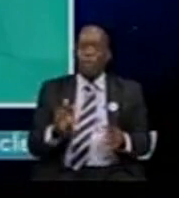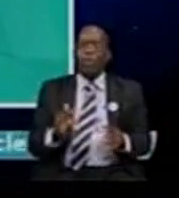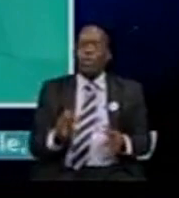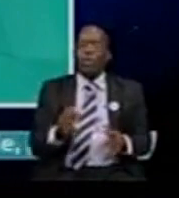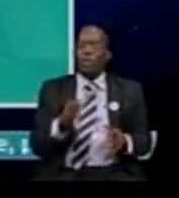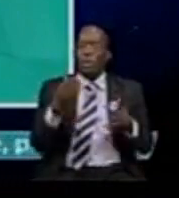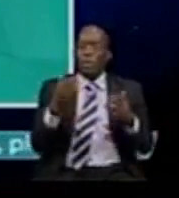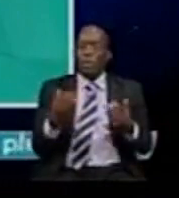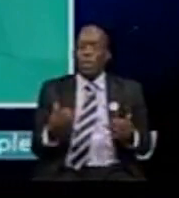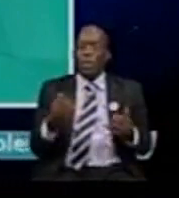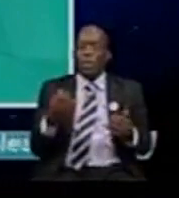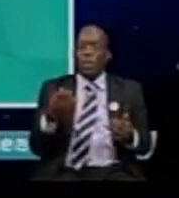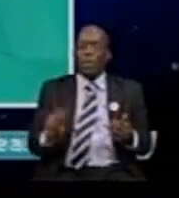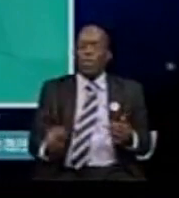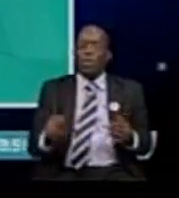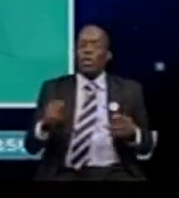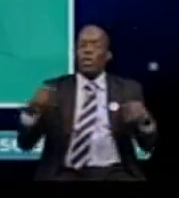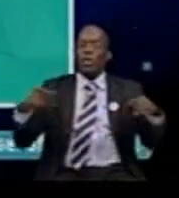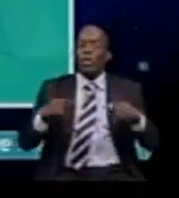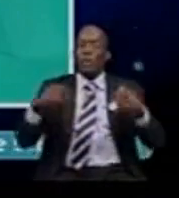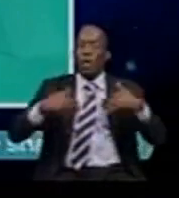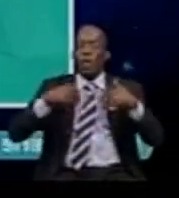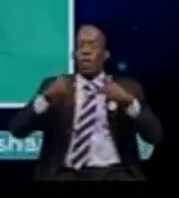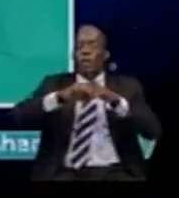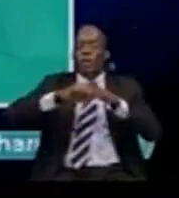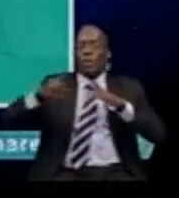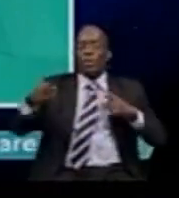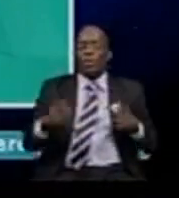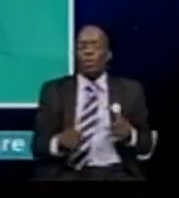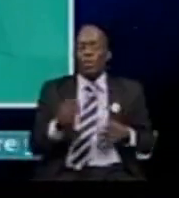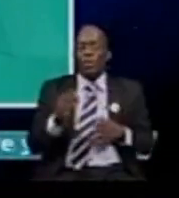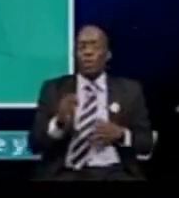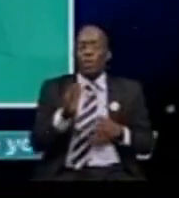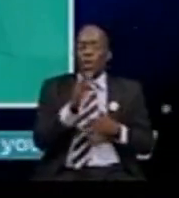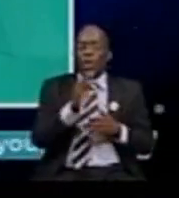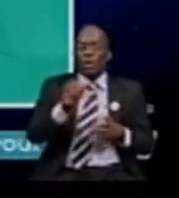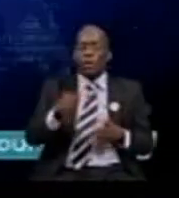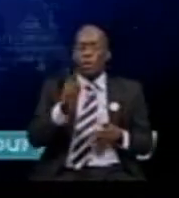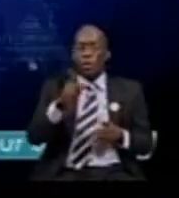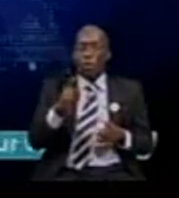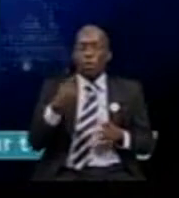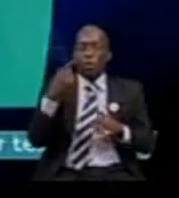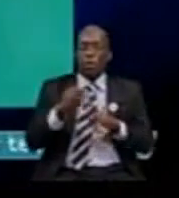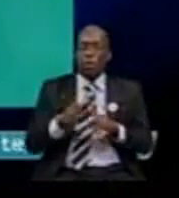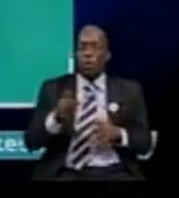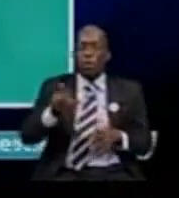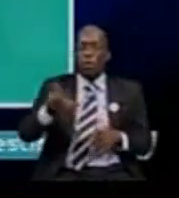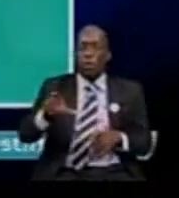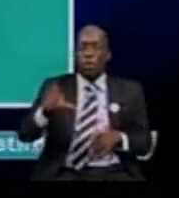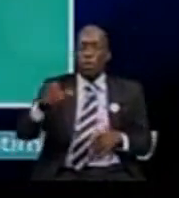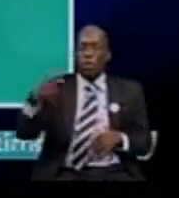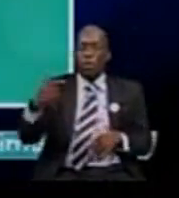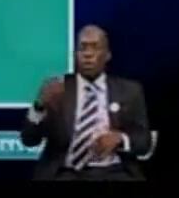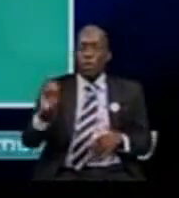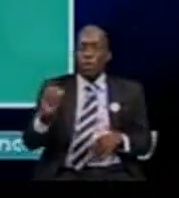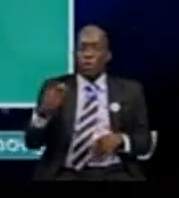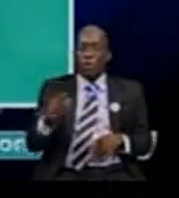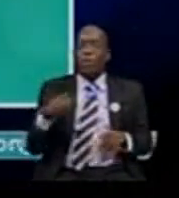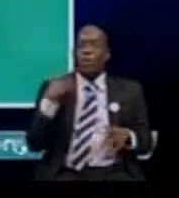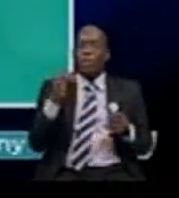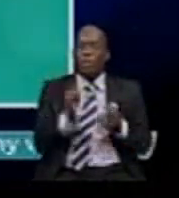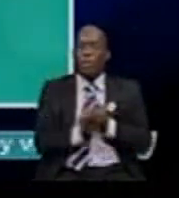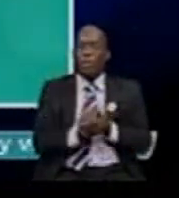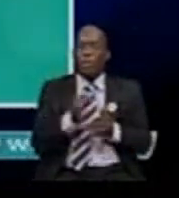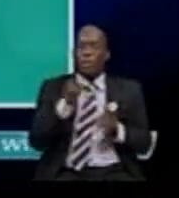pain." Sunday from Lagos says, "I have been having a pain called hiatus for more than 6 months now,